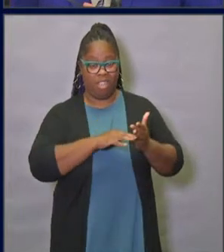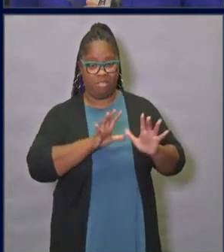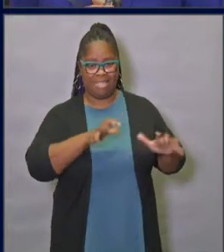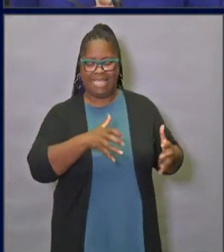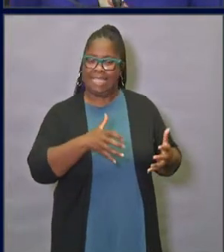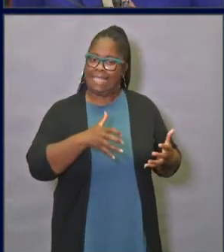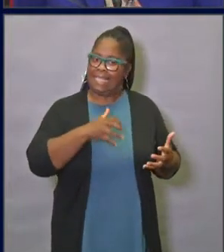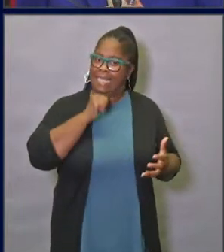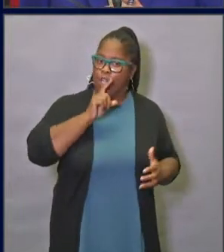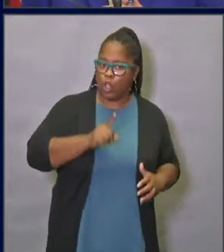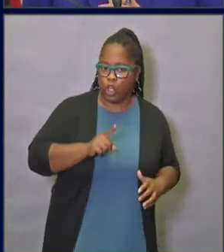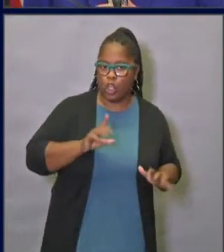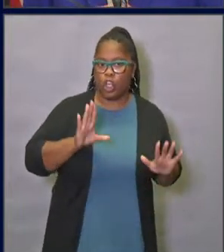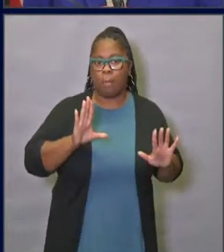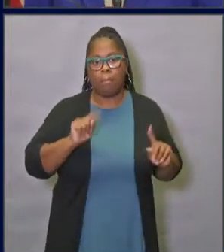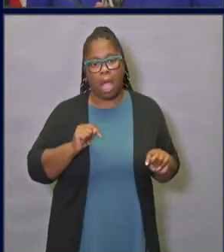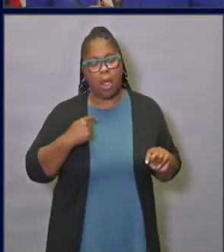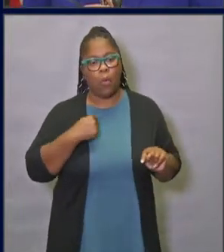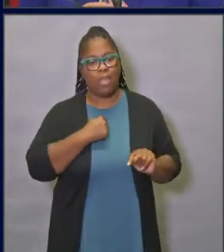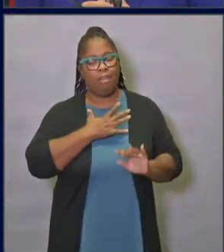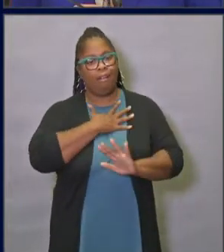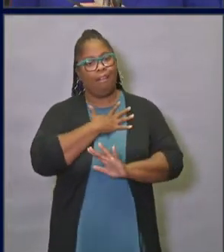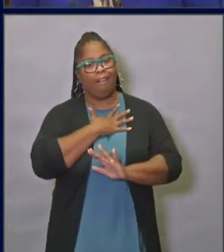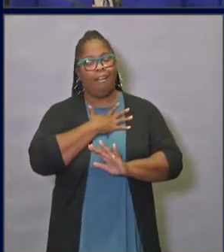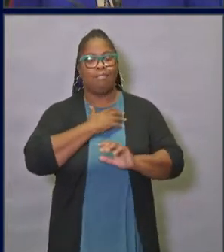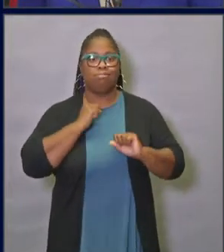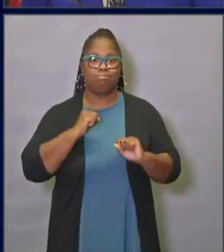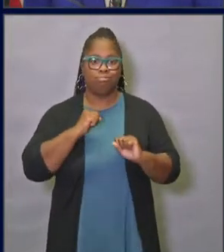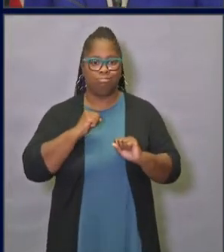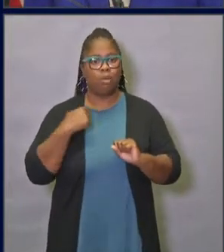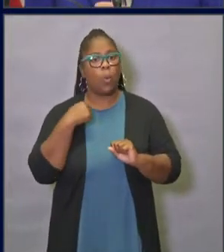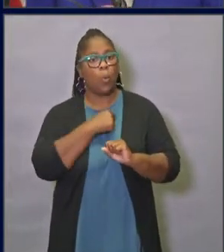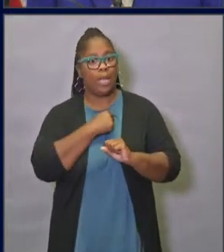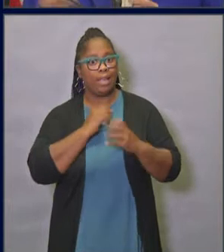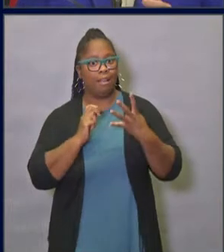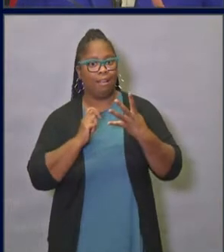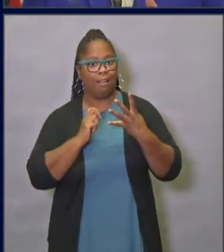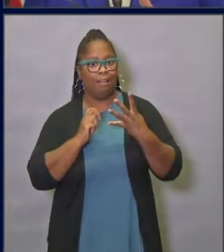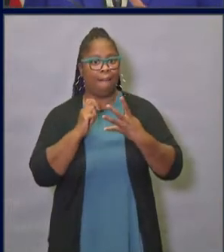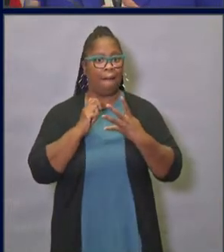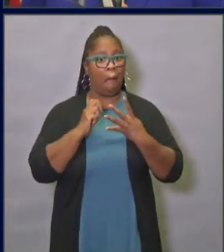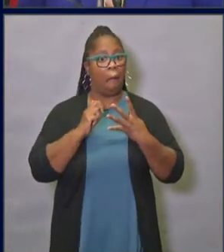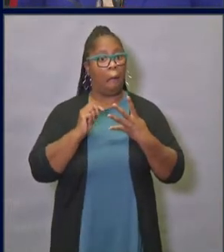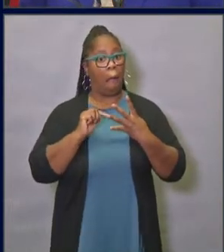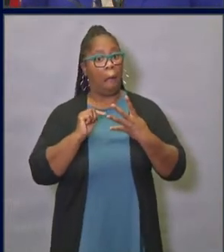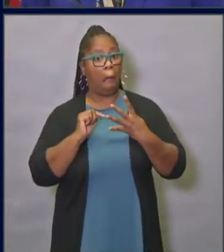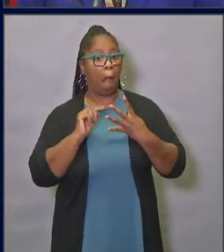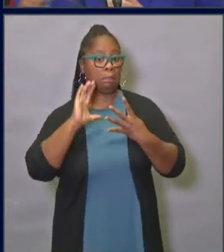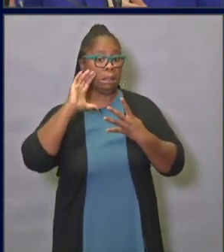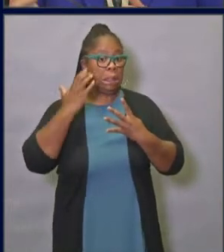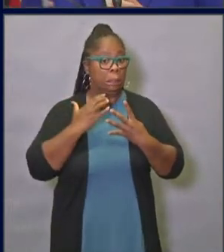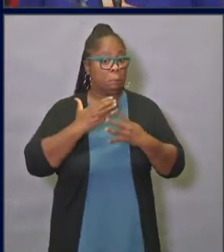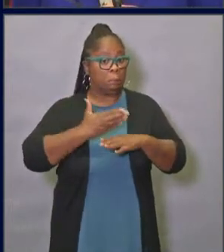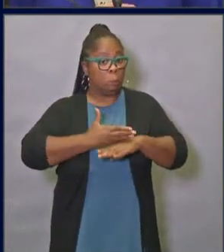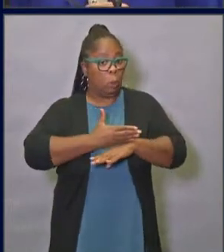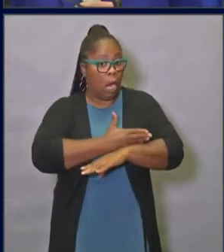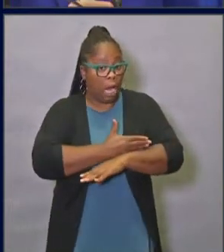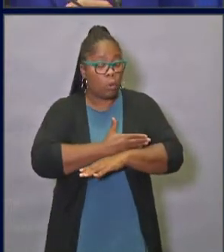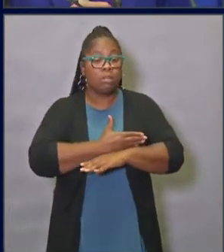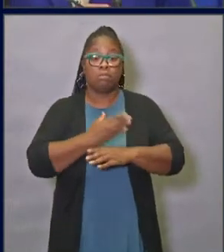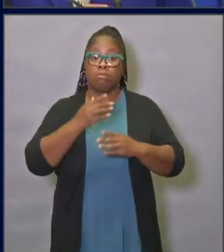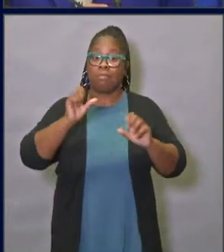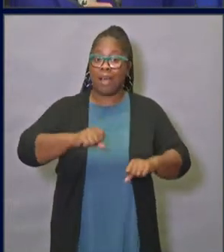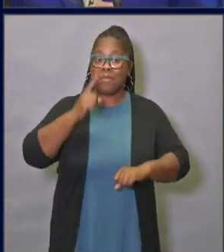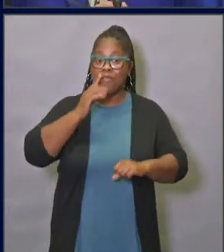residents. But we are heartened that LA County has met the thresholds that allow us to see our progress and in the